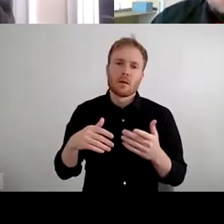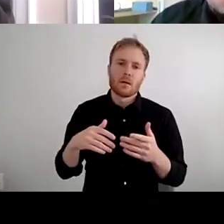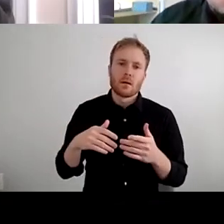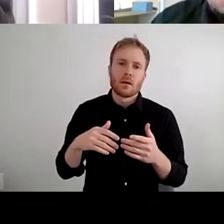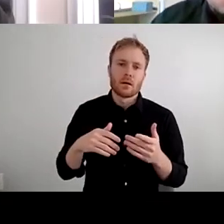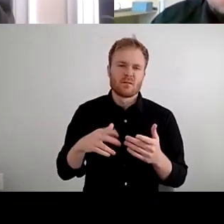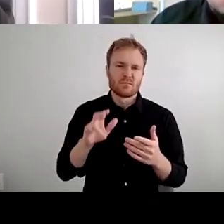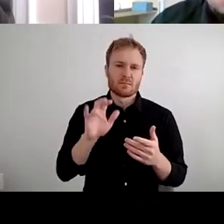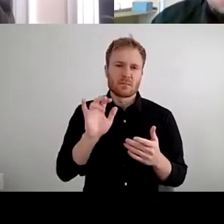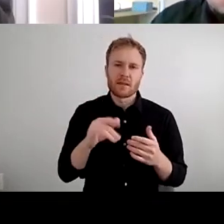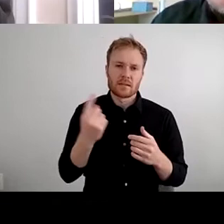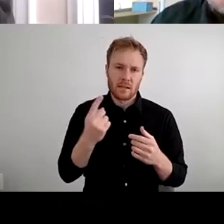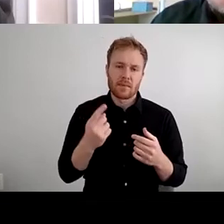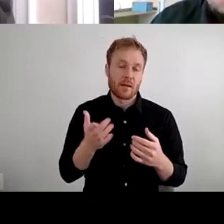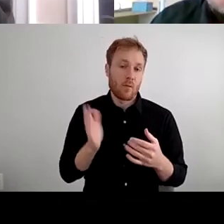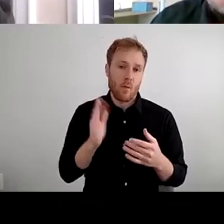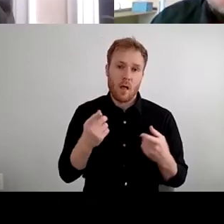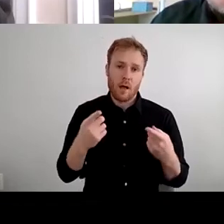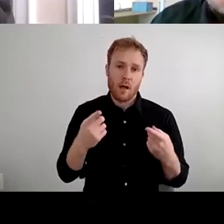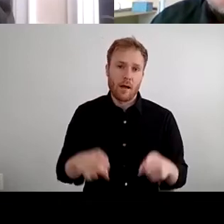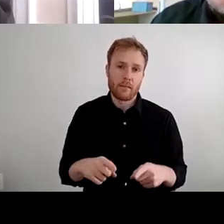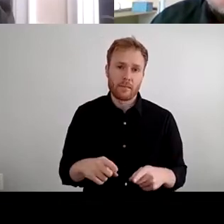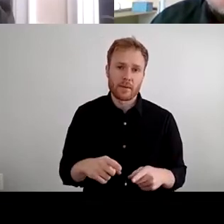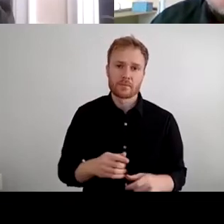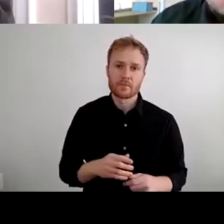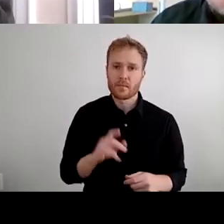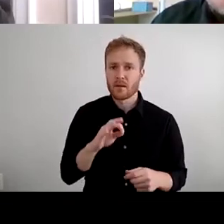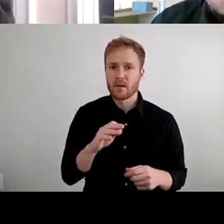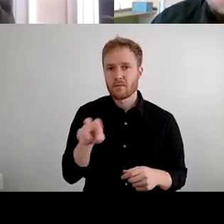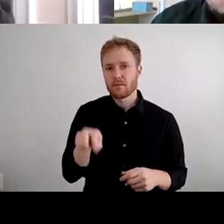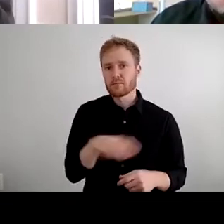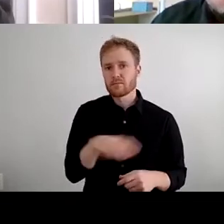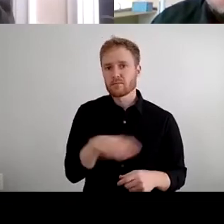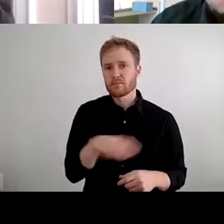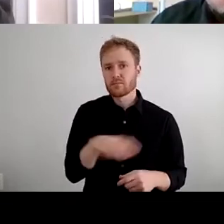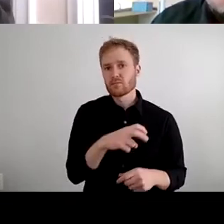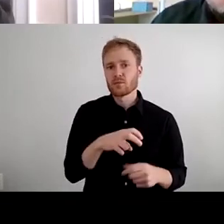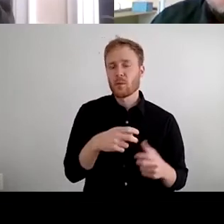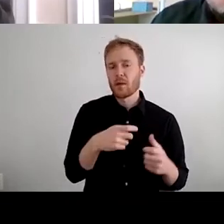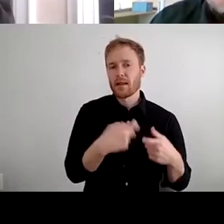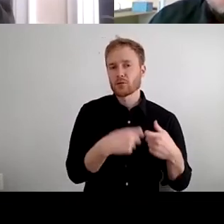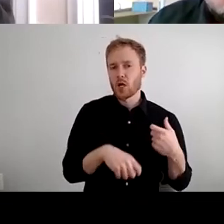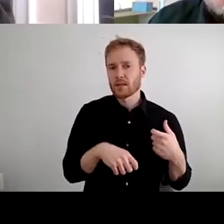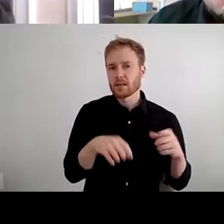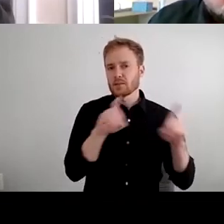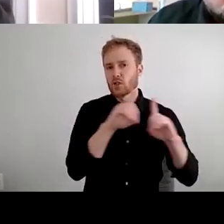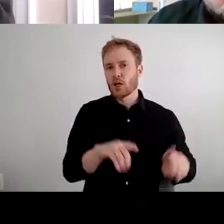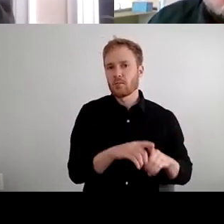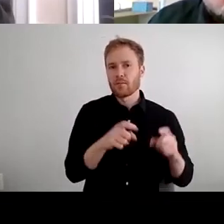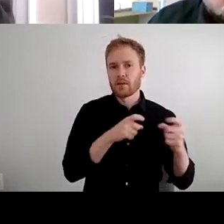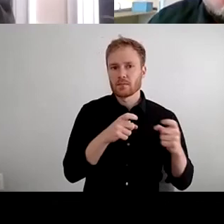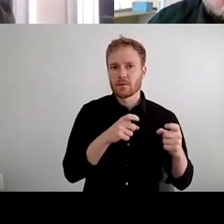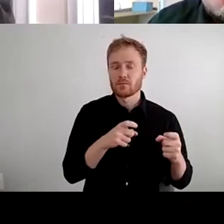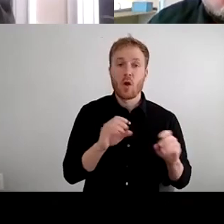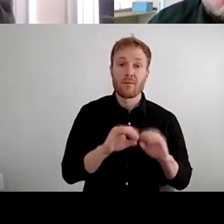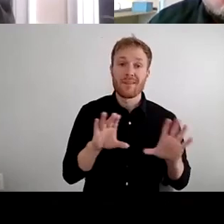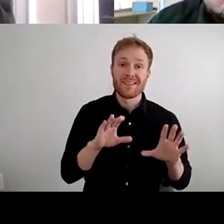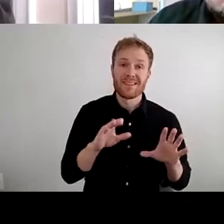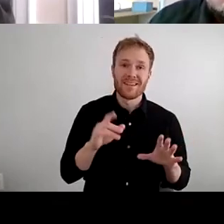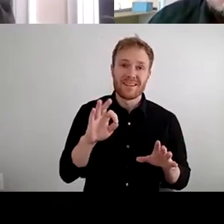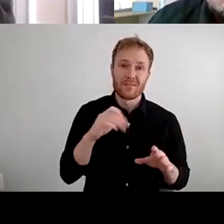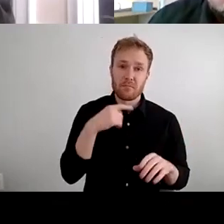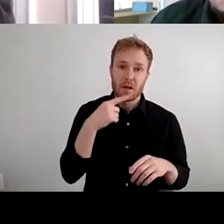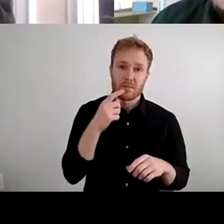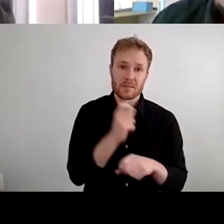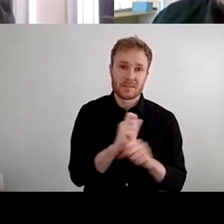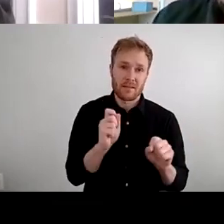kind of happens naturally when you go electronic with any sort of document management. And obviously having public safety all on the same